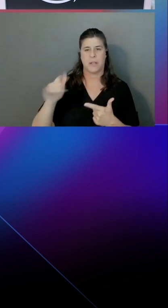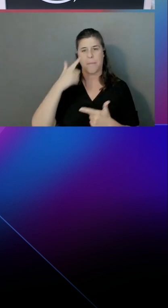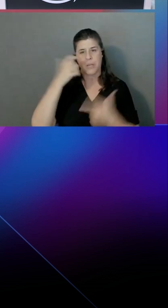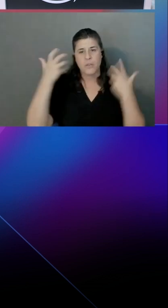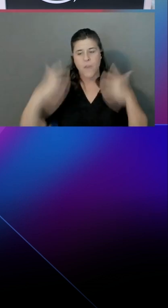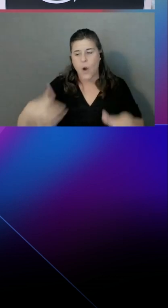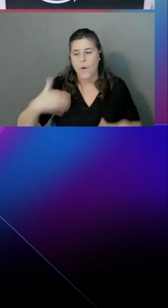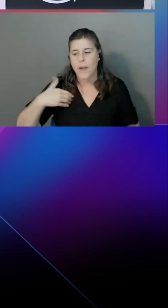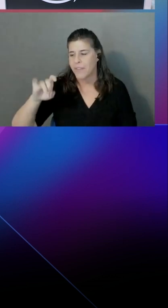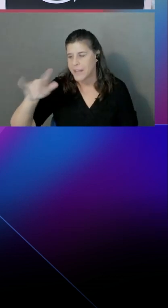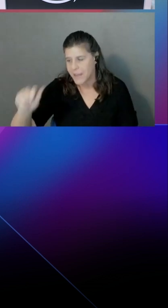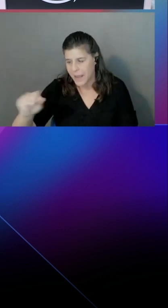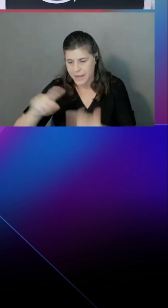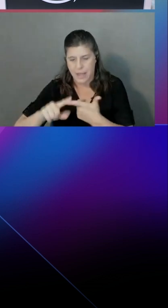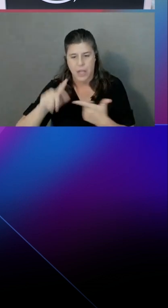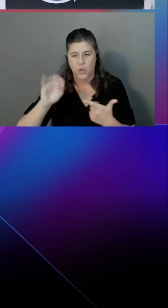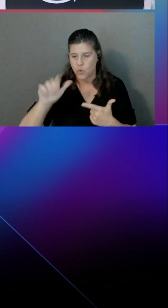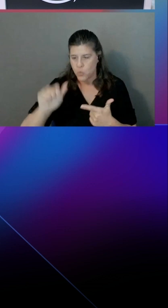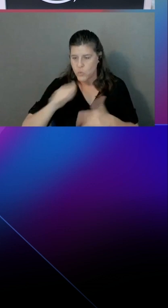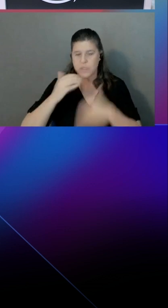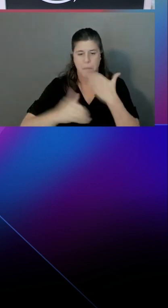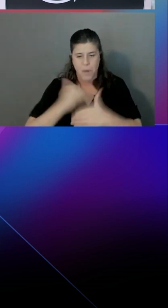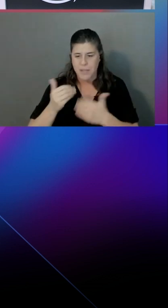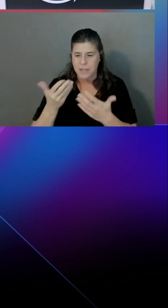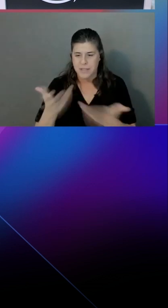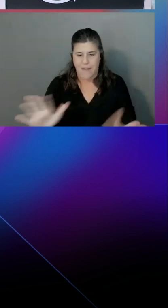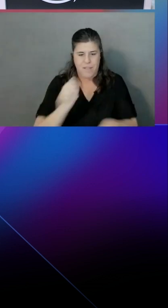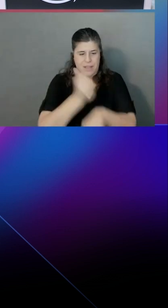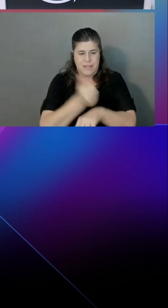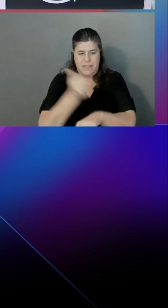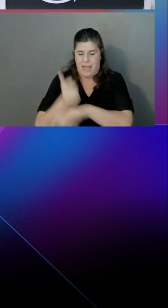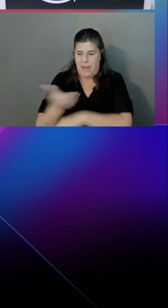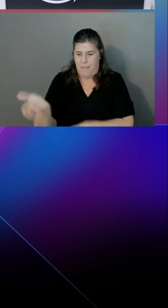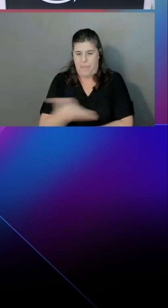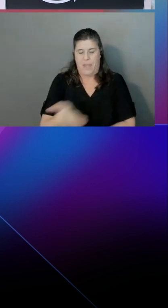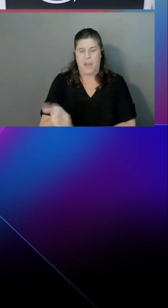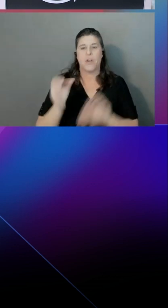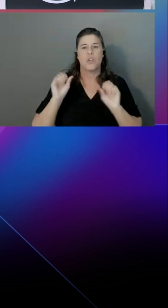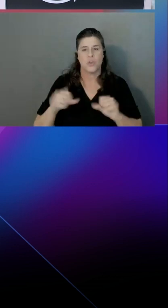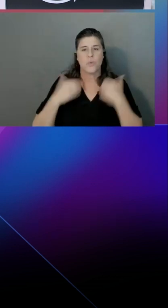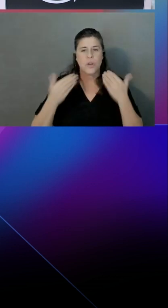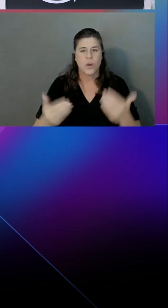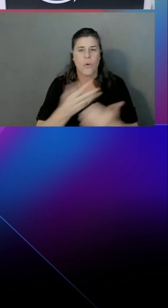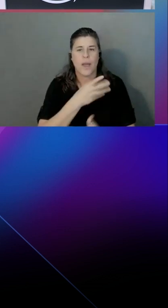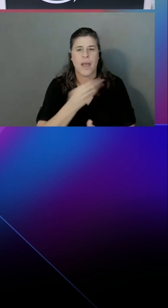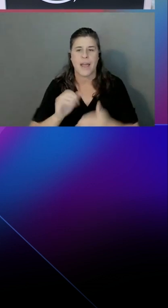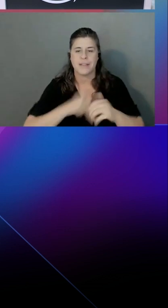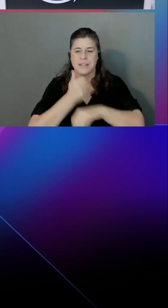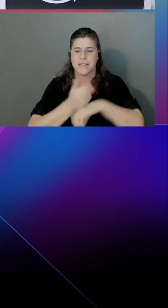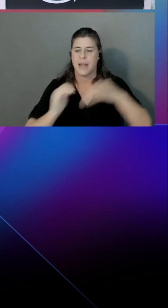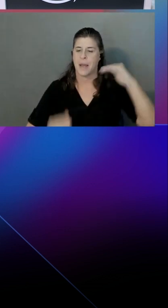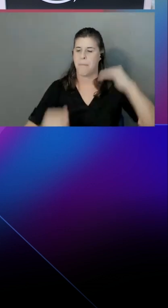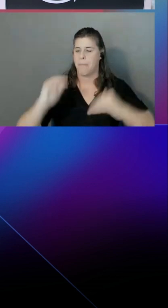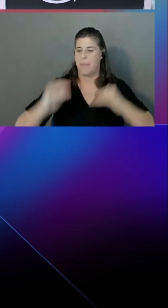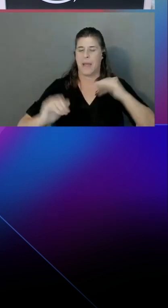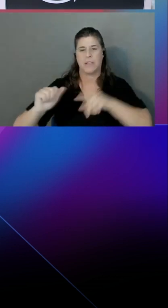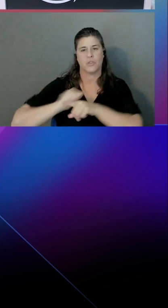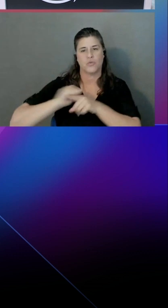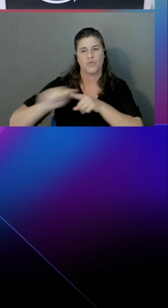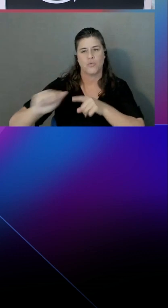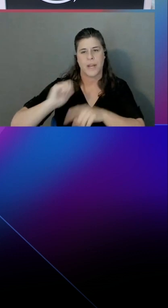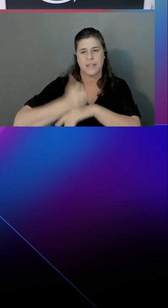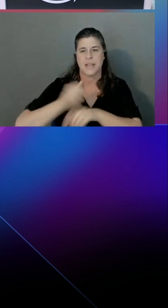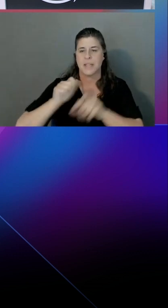have the tools and processes in place, you're able to then create balanced training sets that you can then scale out